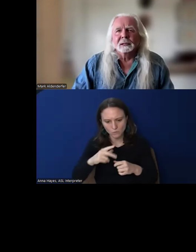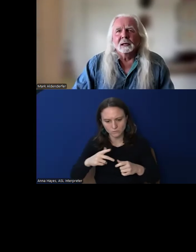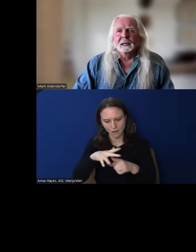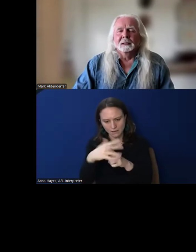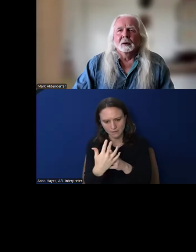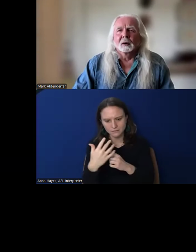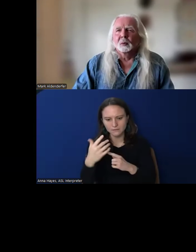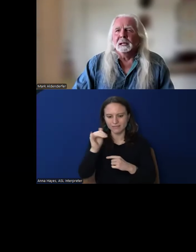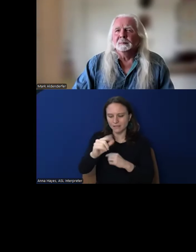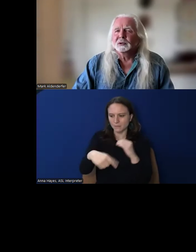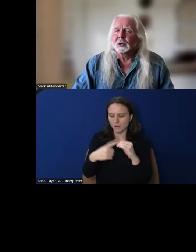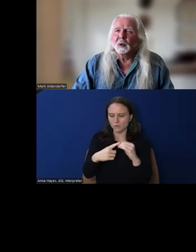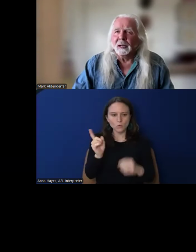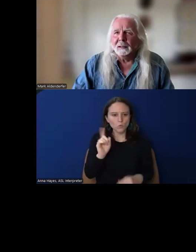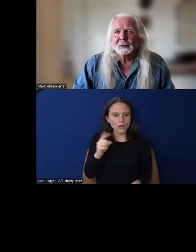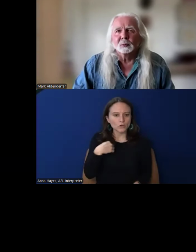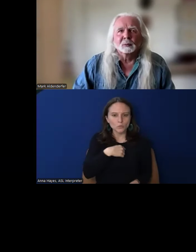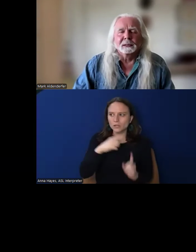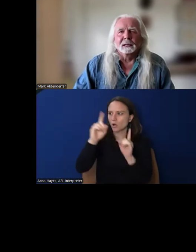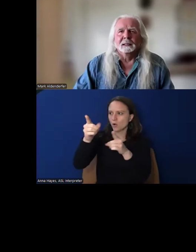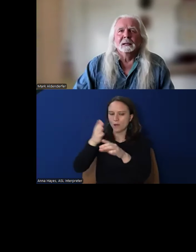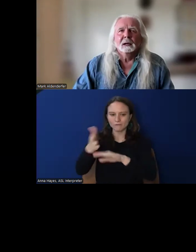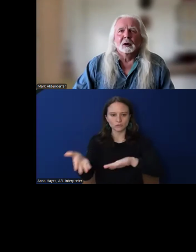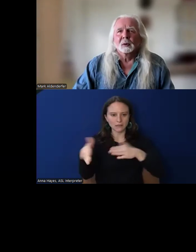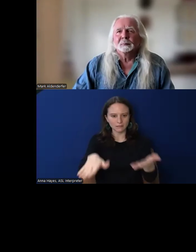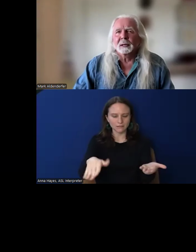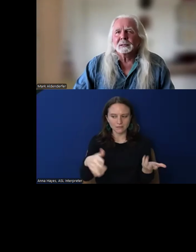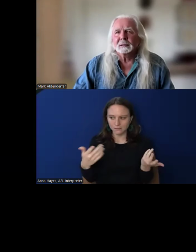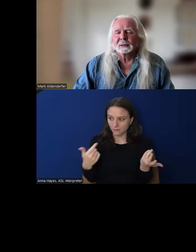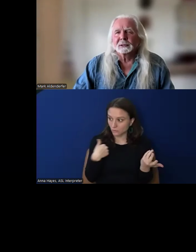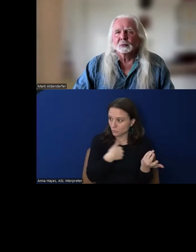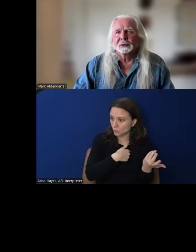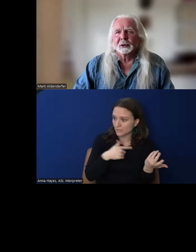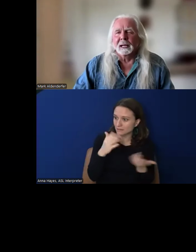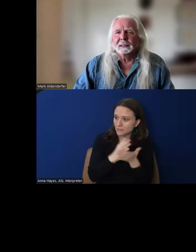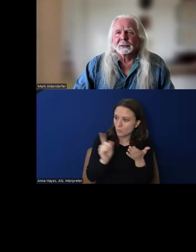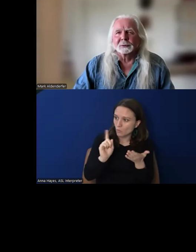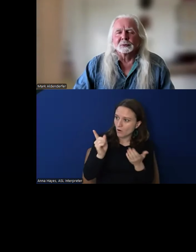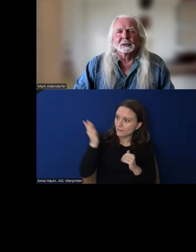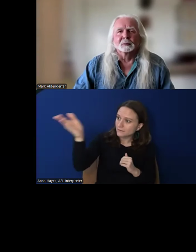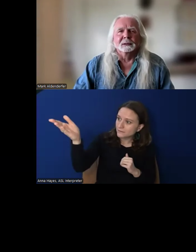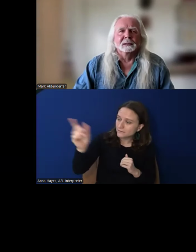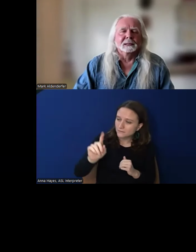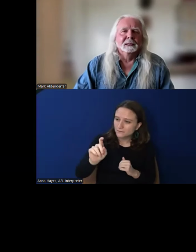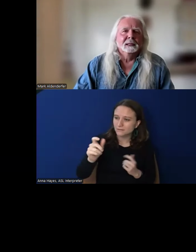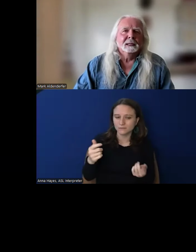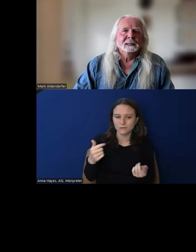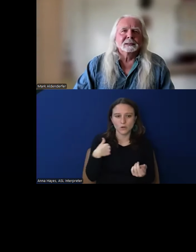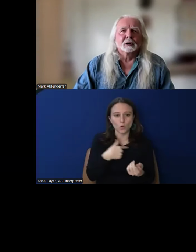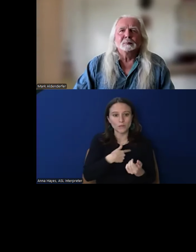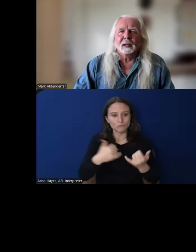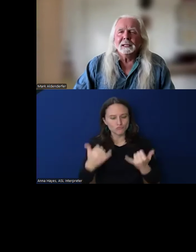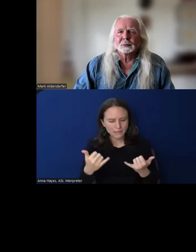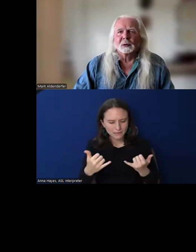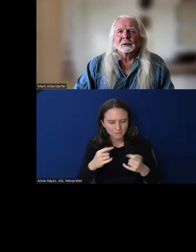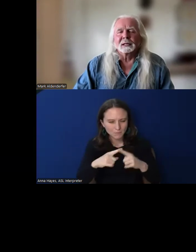we die? Are we somewhere else when we die? Are we present but still with our ancestors when we die? Is there